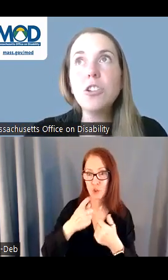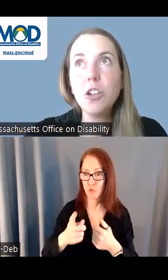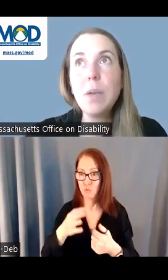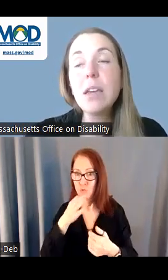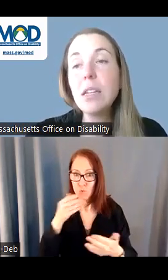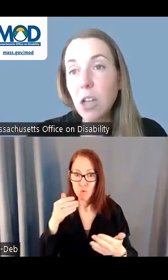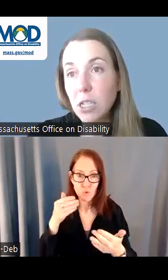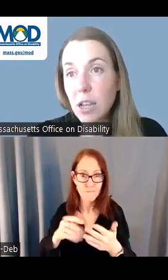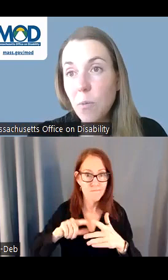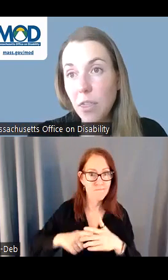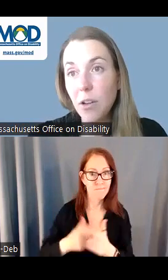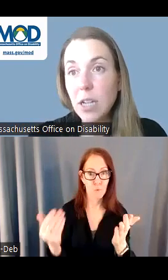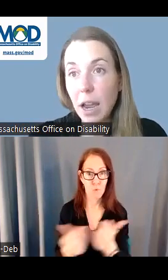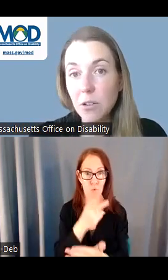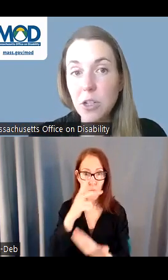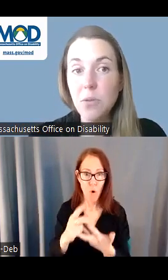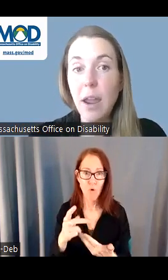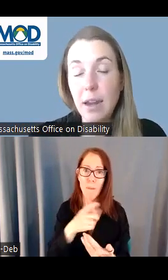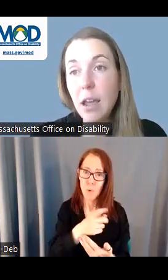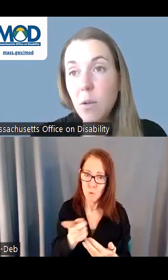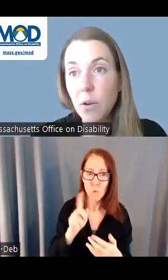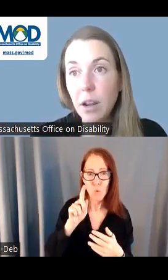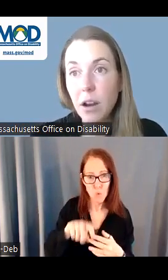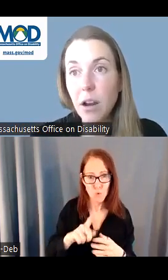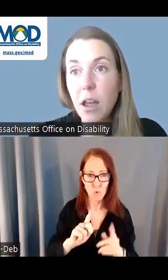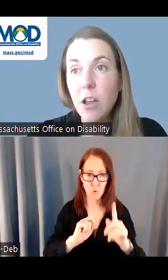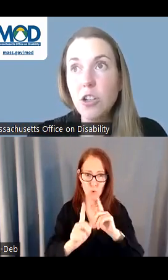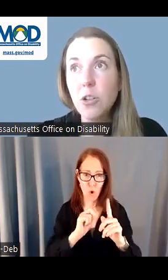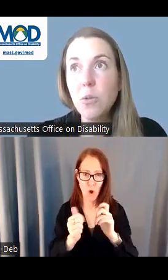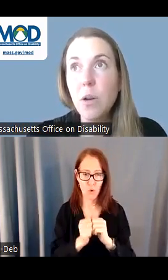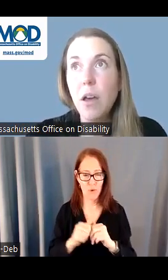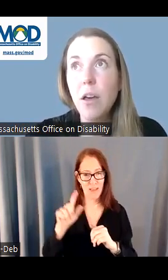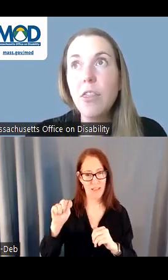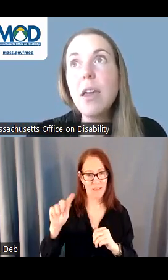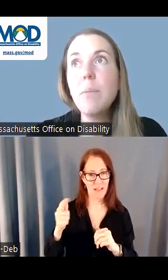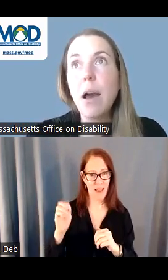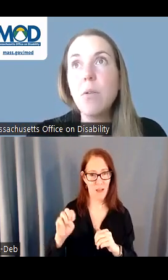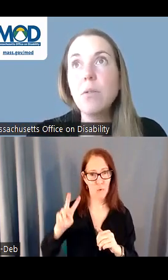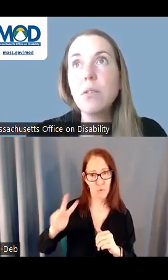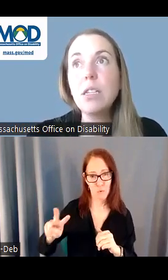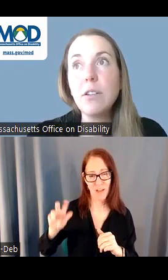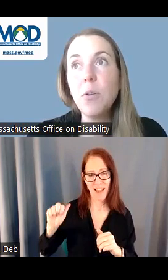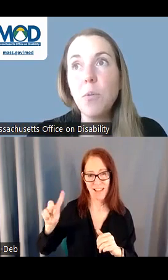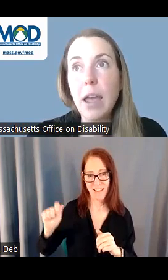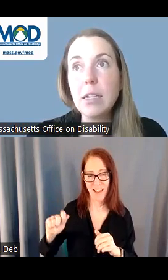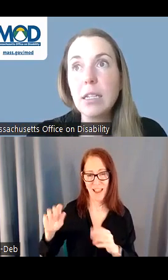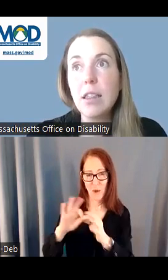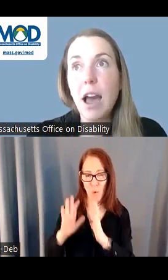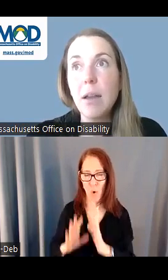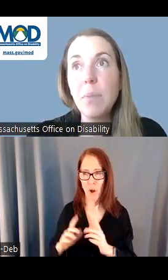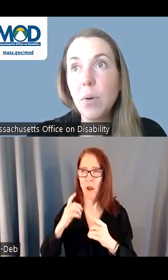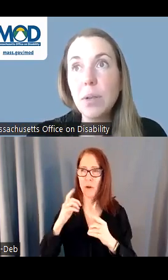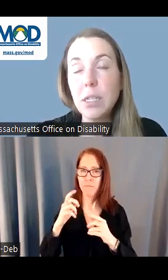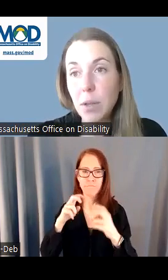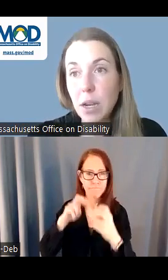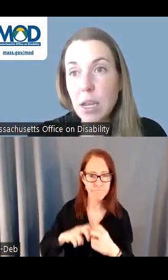folks should be consulting with their Title II ADA coordinator to think about the different ways